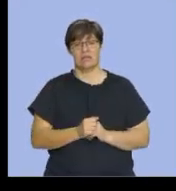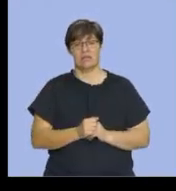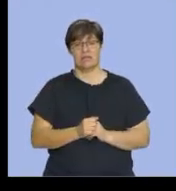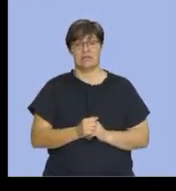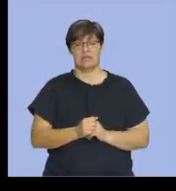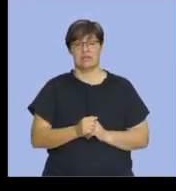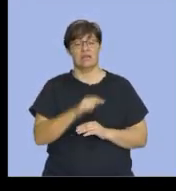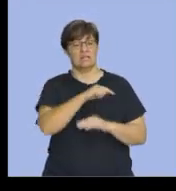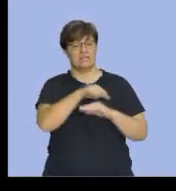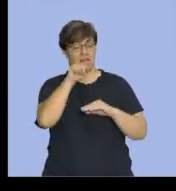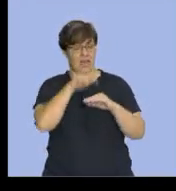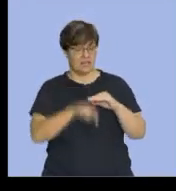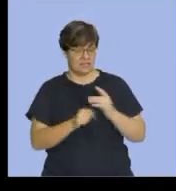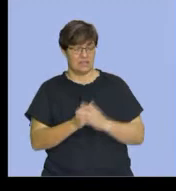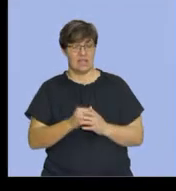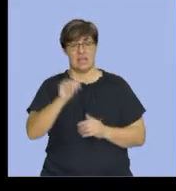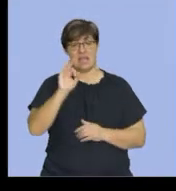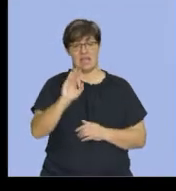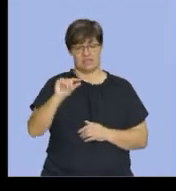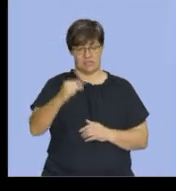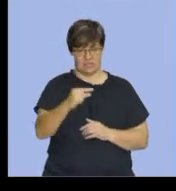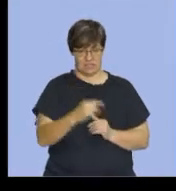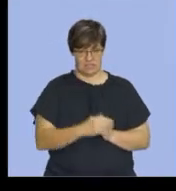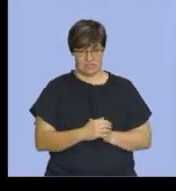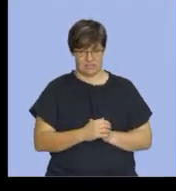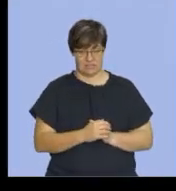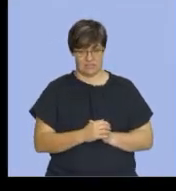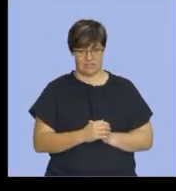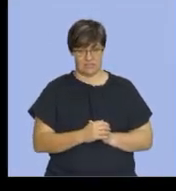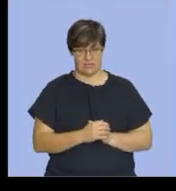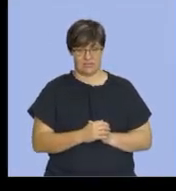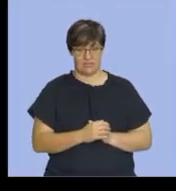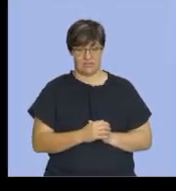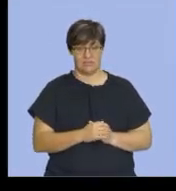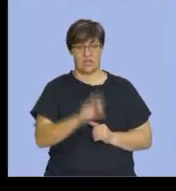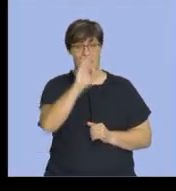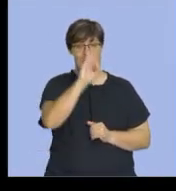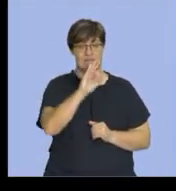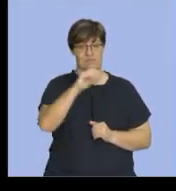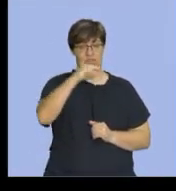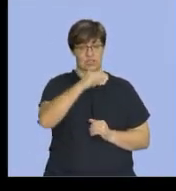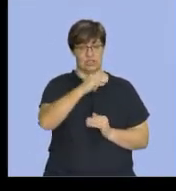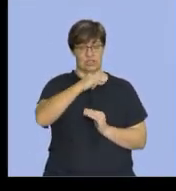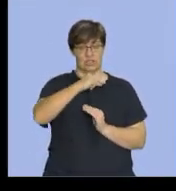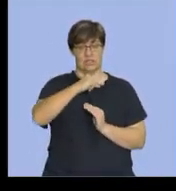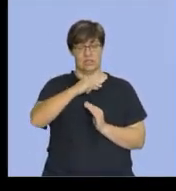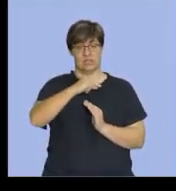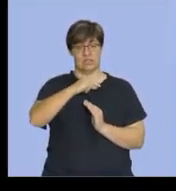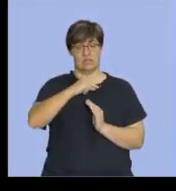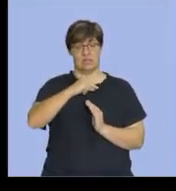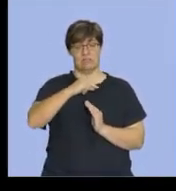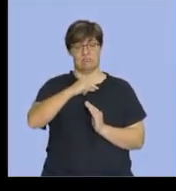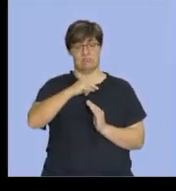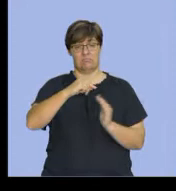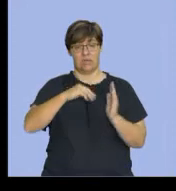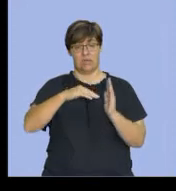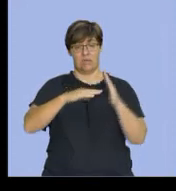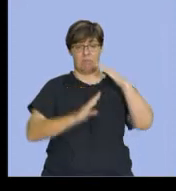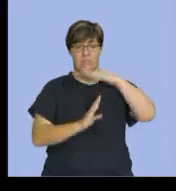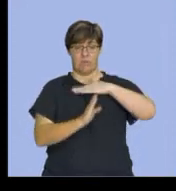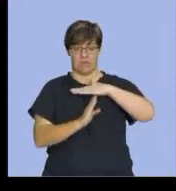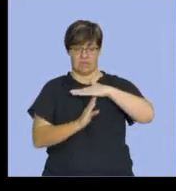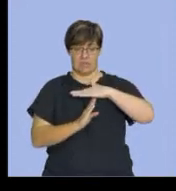divided by FG. So FG perpendicular is